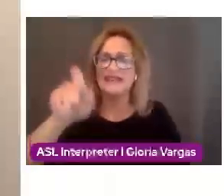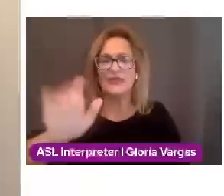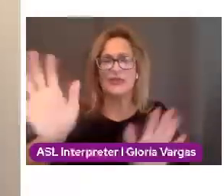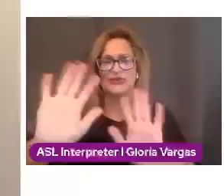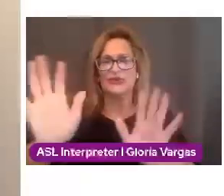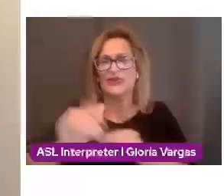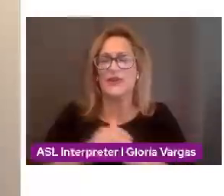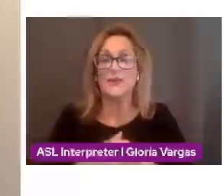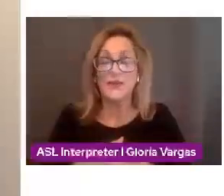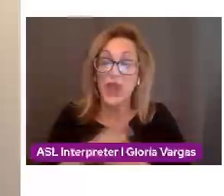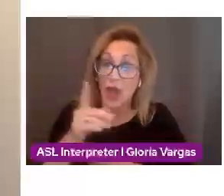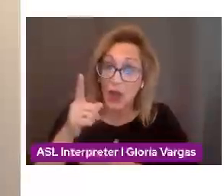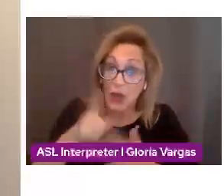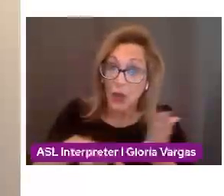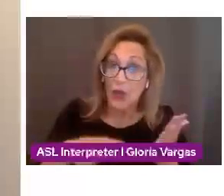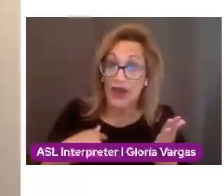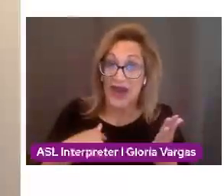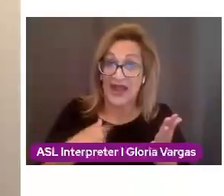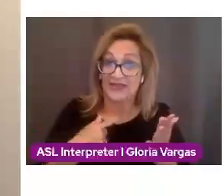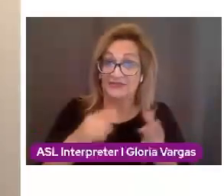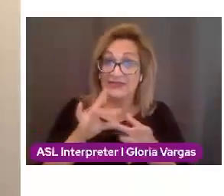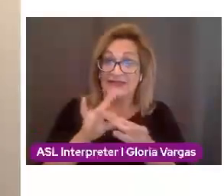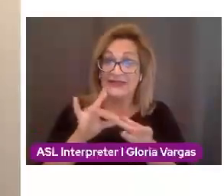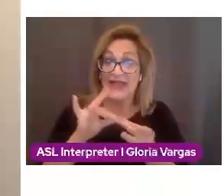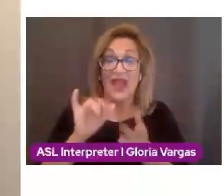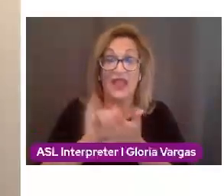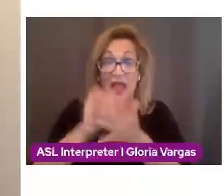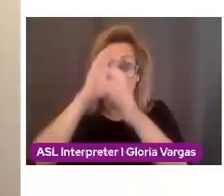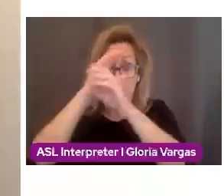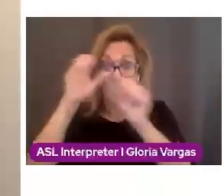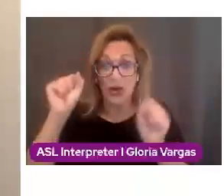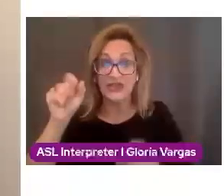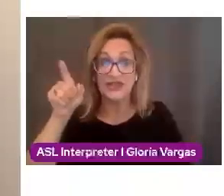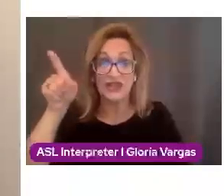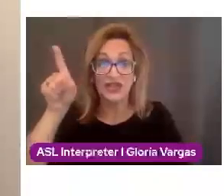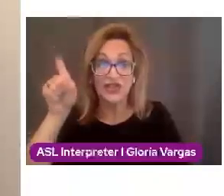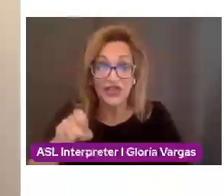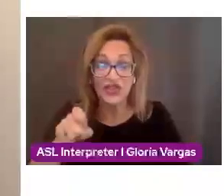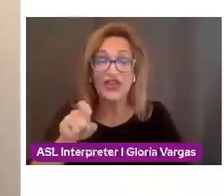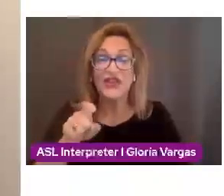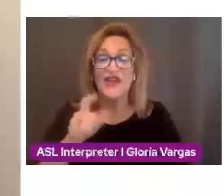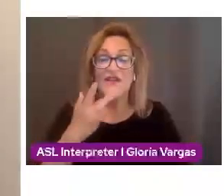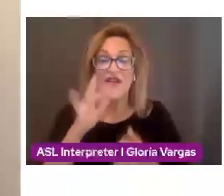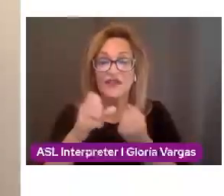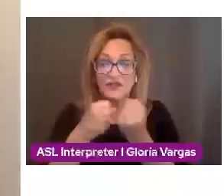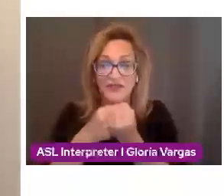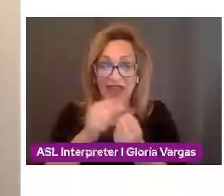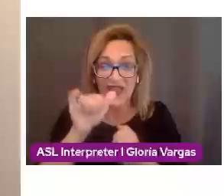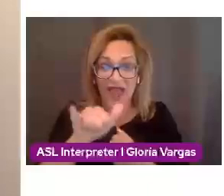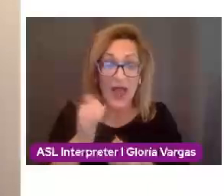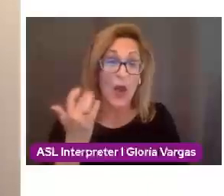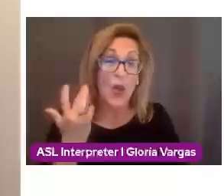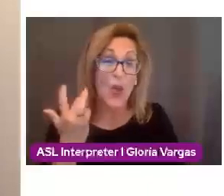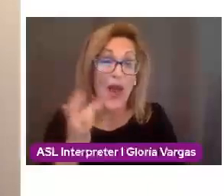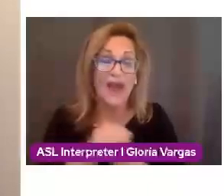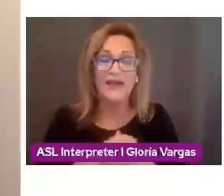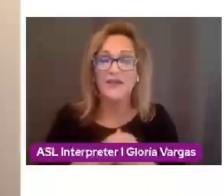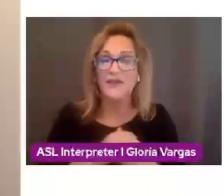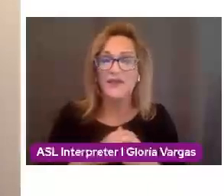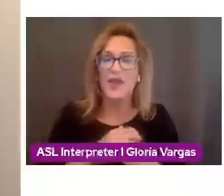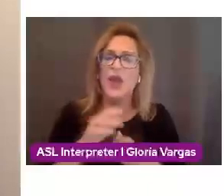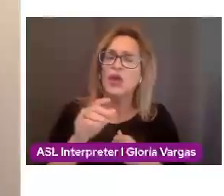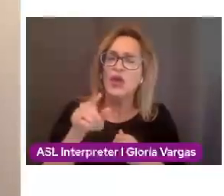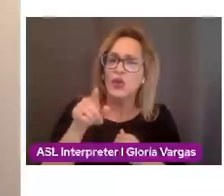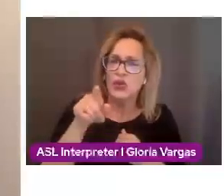that the President of the United States should come out in favor of these positions. It's because why do you think